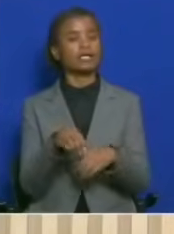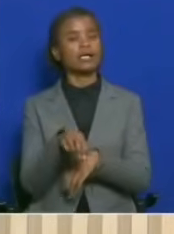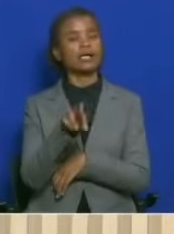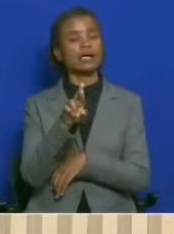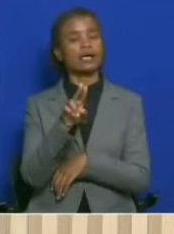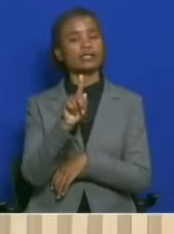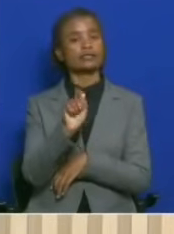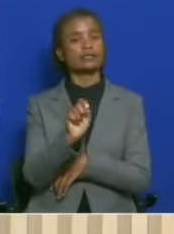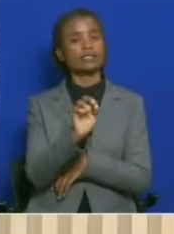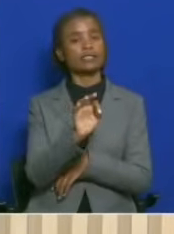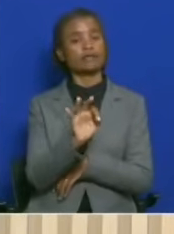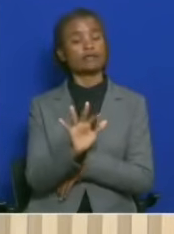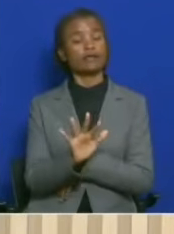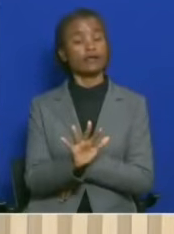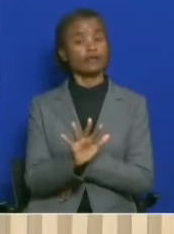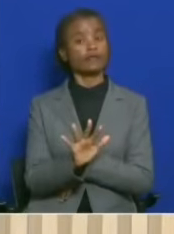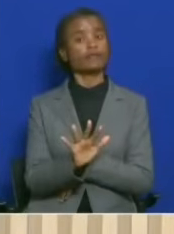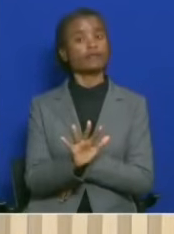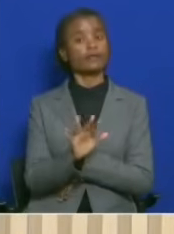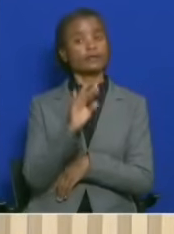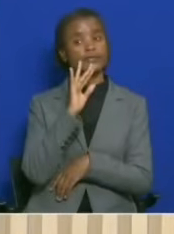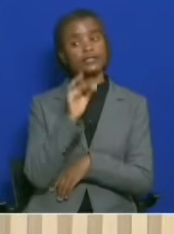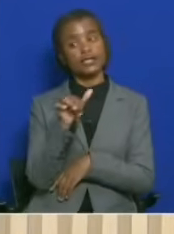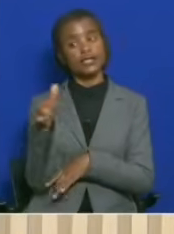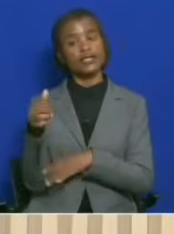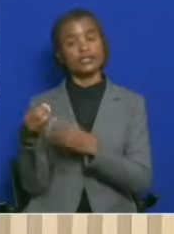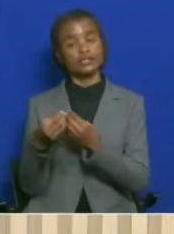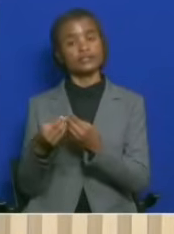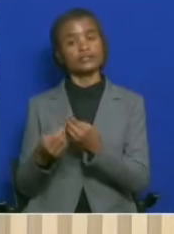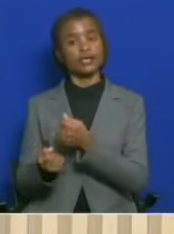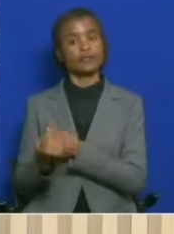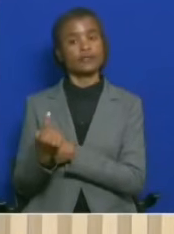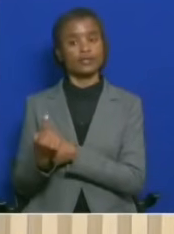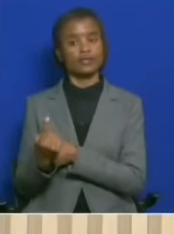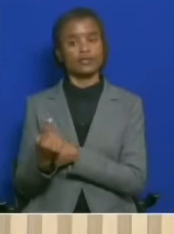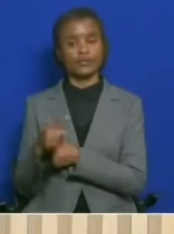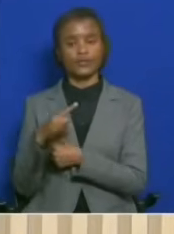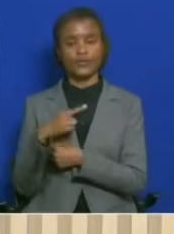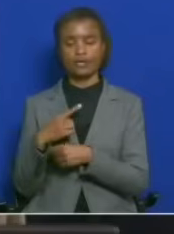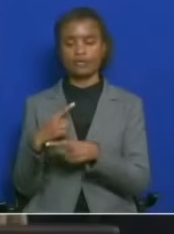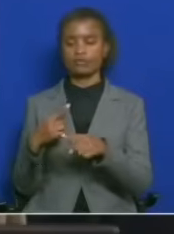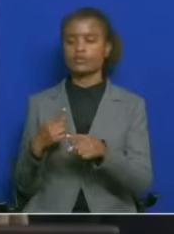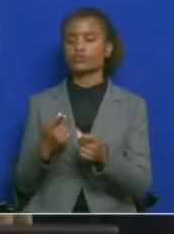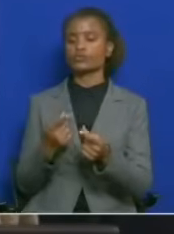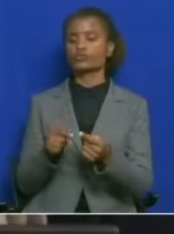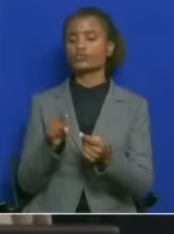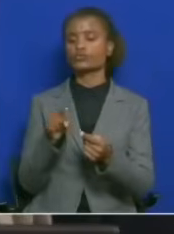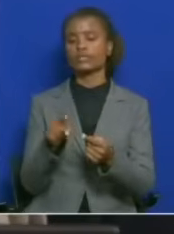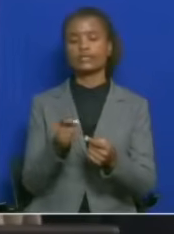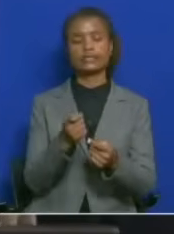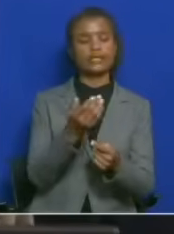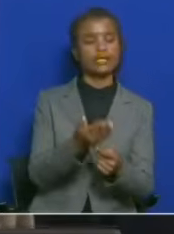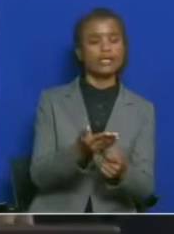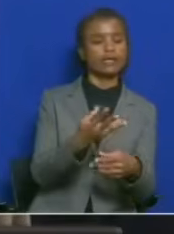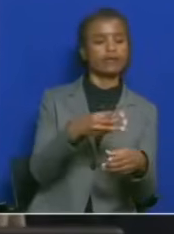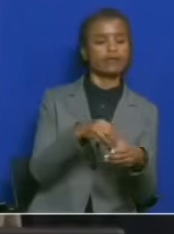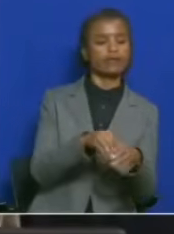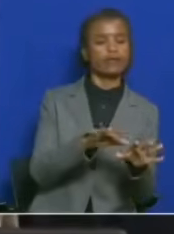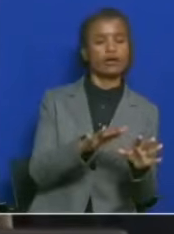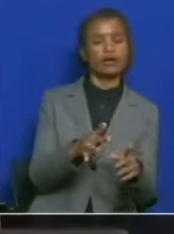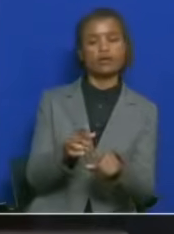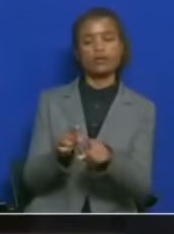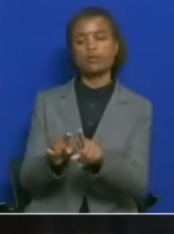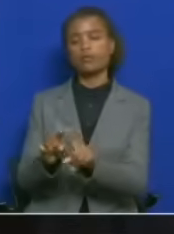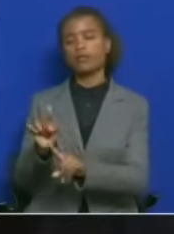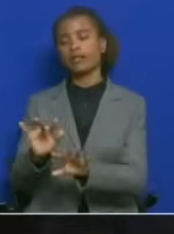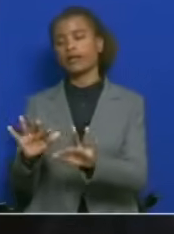going on. There are a lot of, again, how can we strike a deal here? How can we strike a deal there? The same pattern as